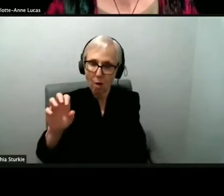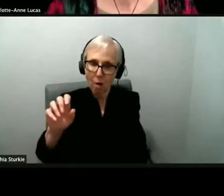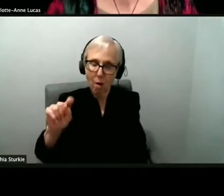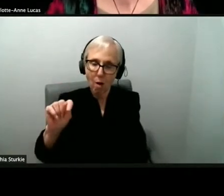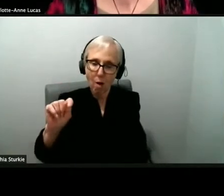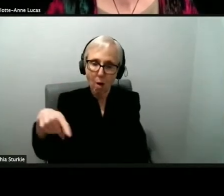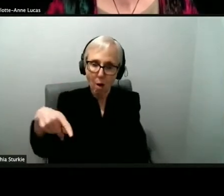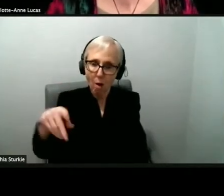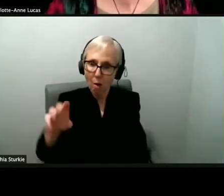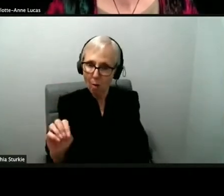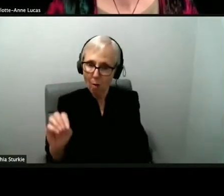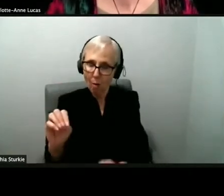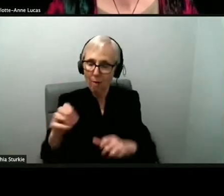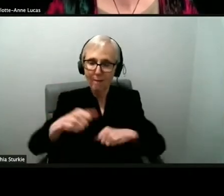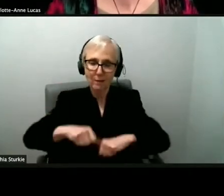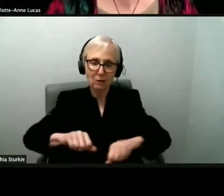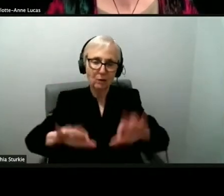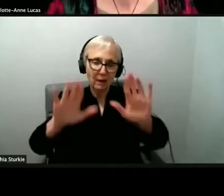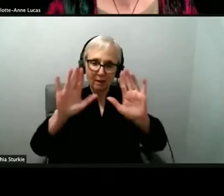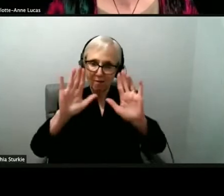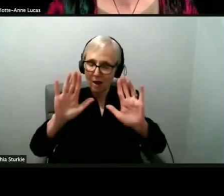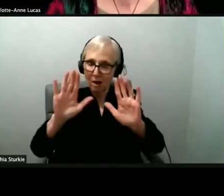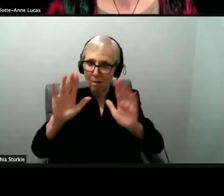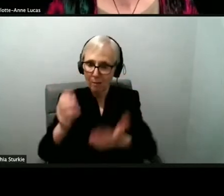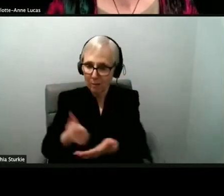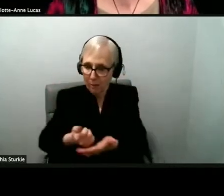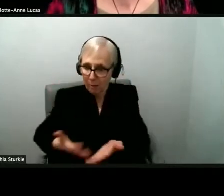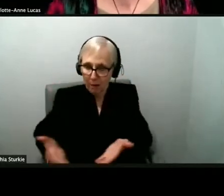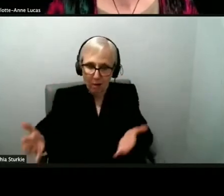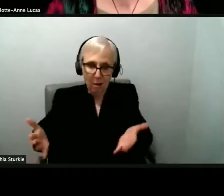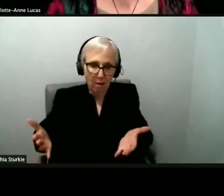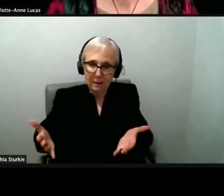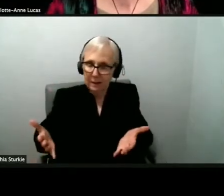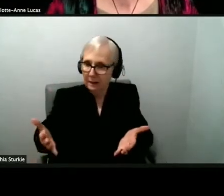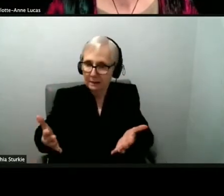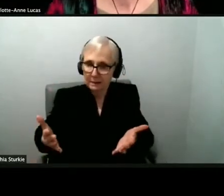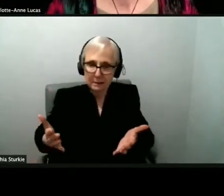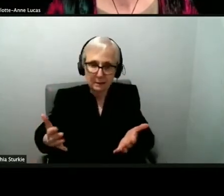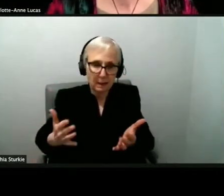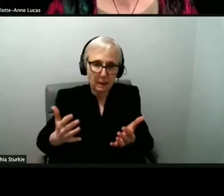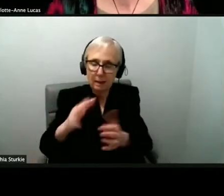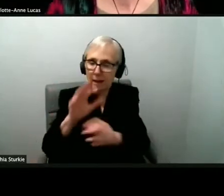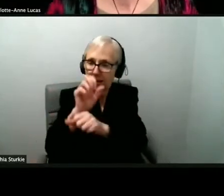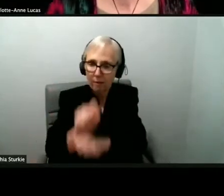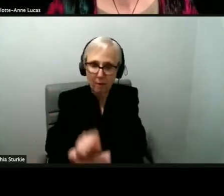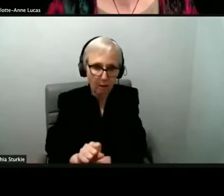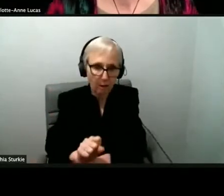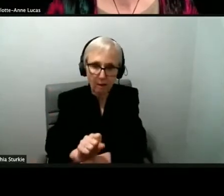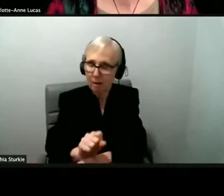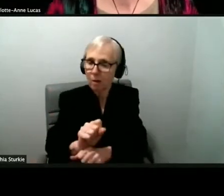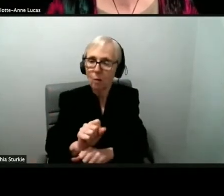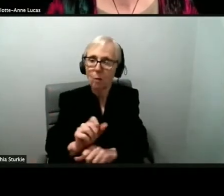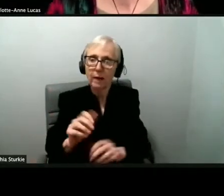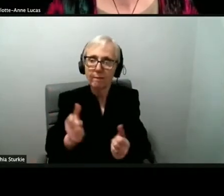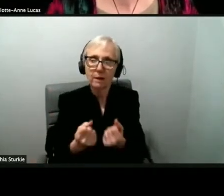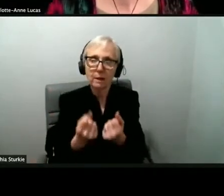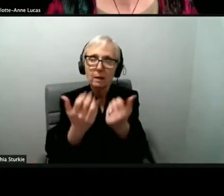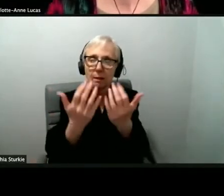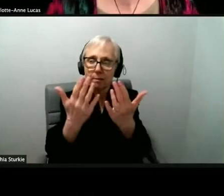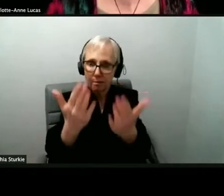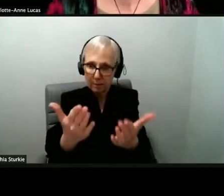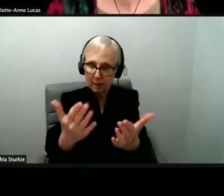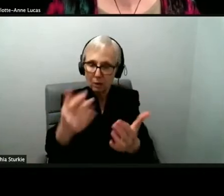belongings, and give up their coping mechanisms, all of which are no deals for a lot of people. 2, we have to commit to mental health care in all city-owned